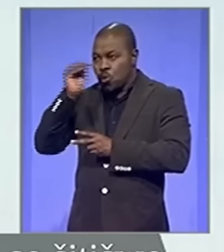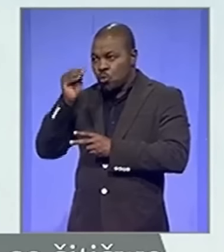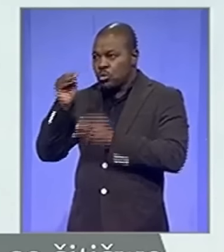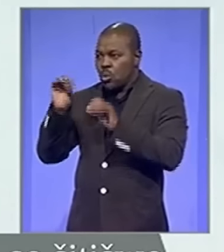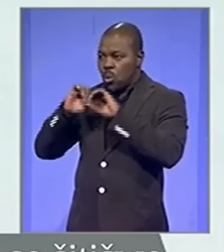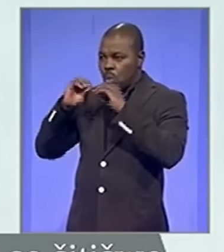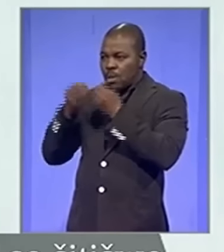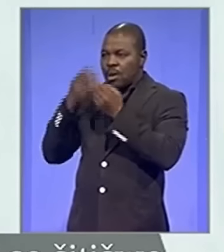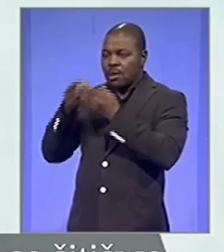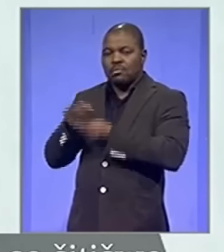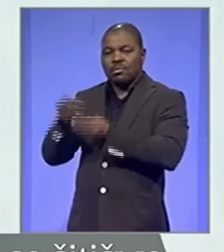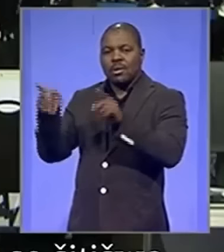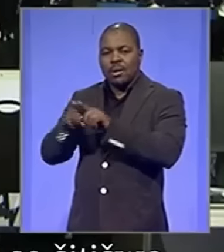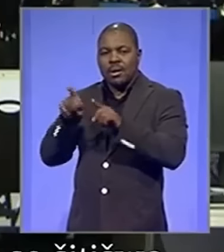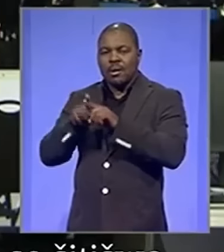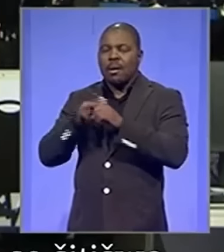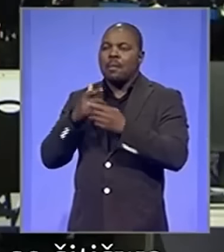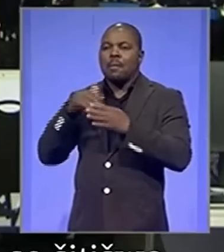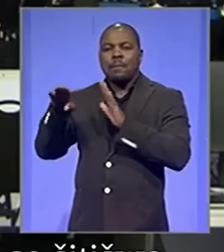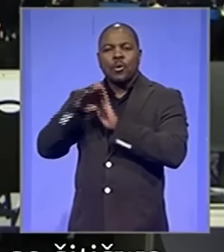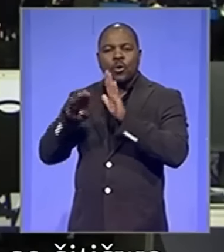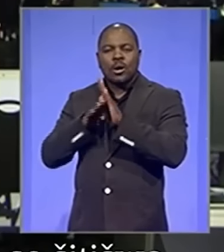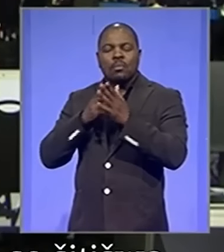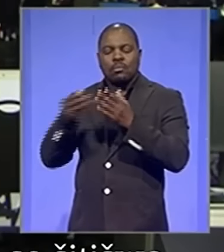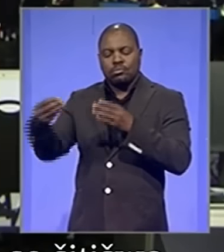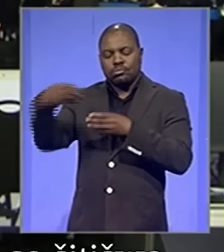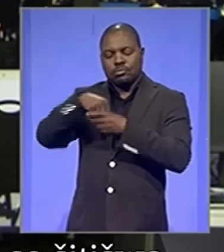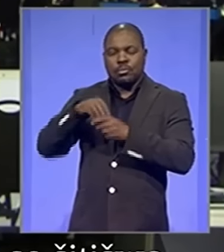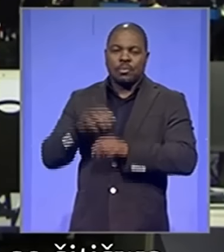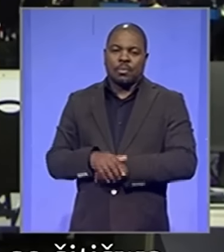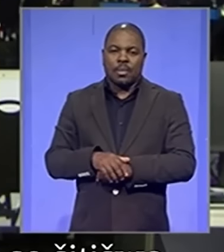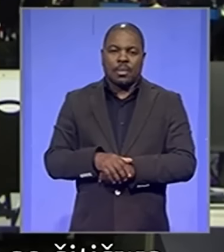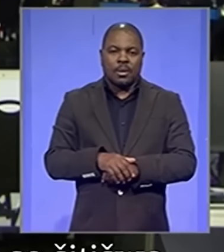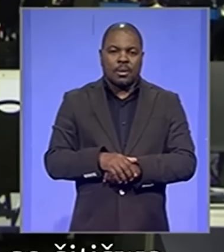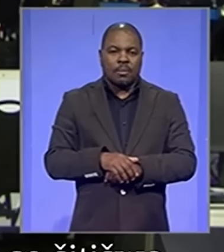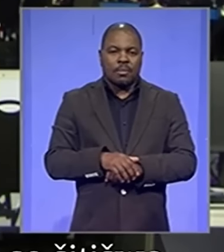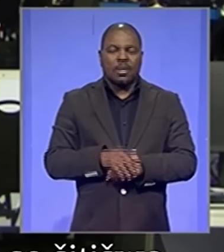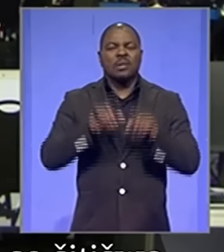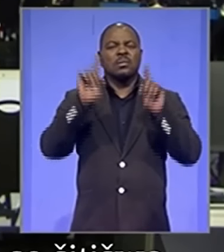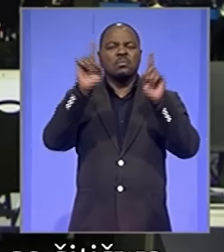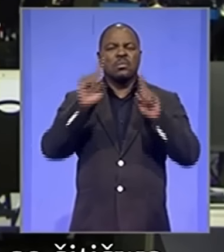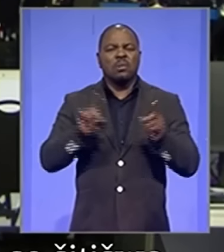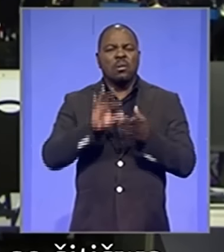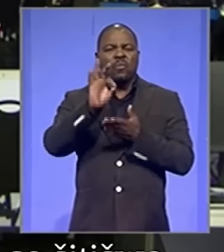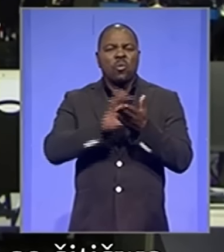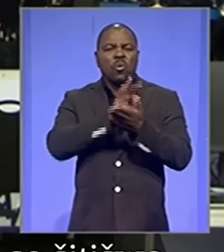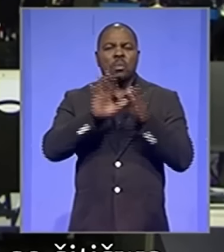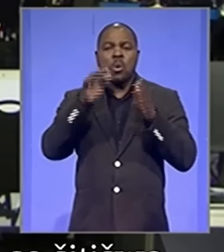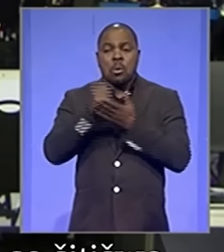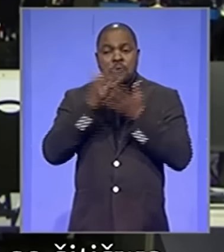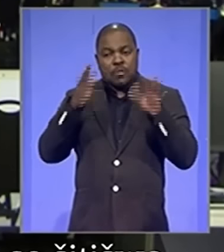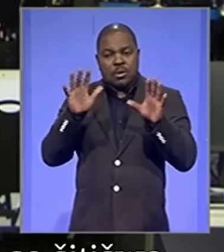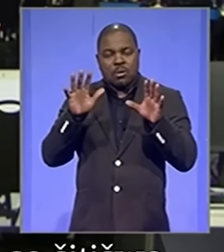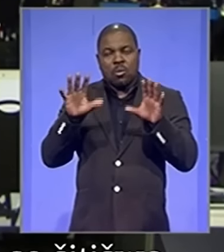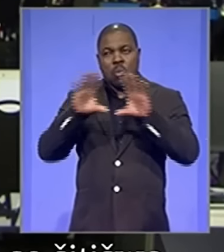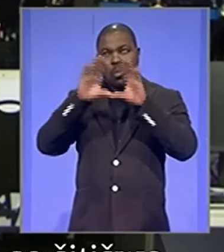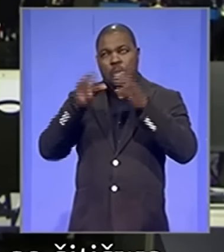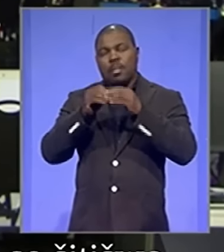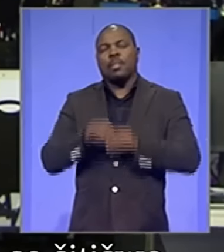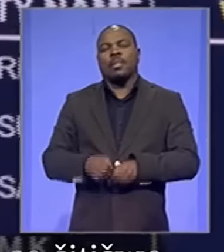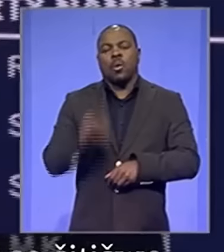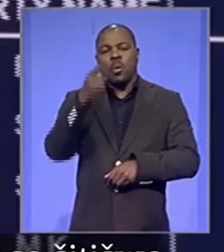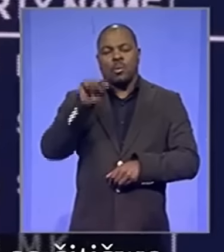application programming interface. The kgetho tse di kgethegilego tsa batho bao ba engwadisitsego tsa batho ba milione fegelwana